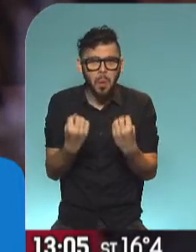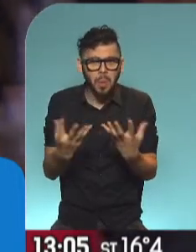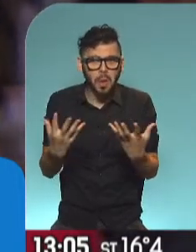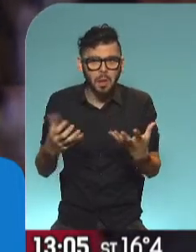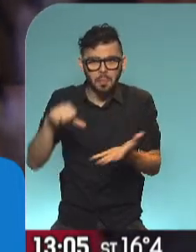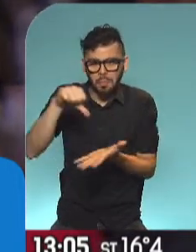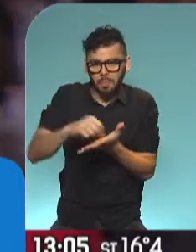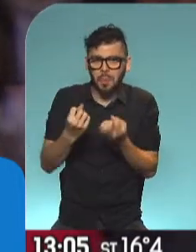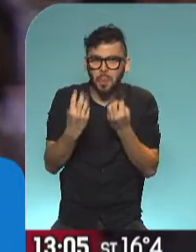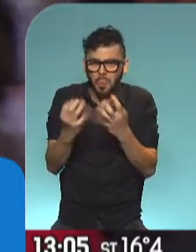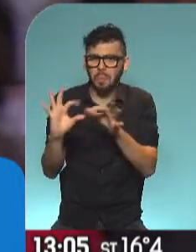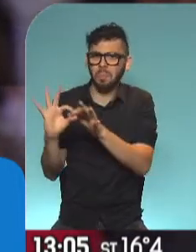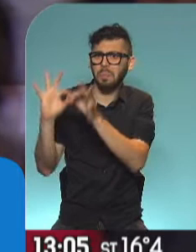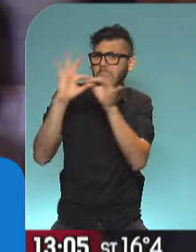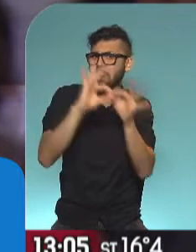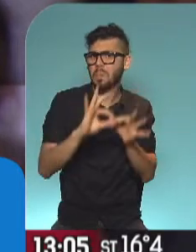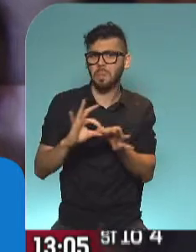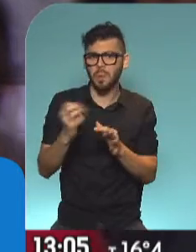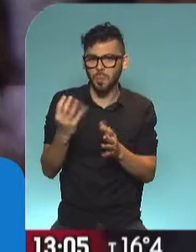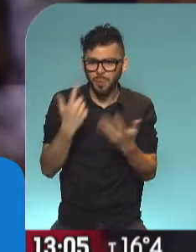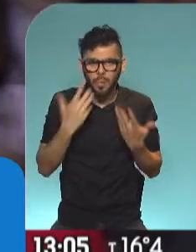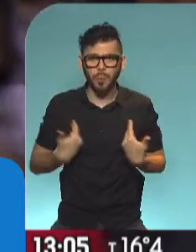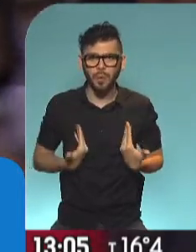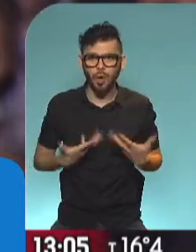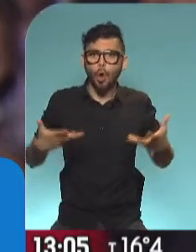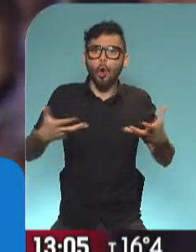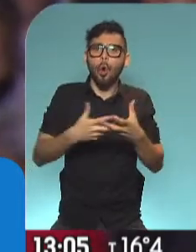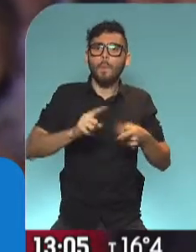Republican Party, how unified the Republican Party is?